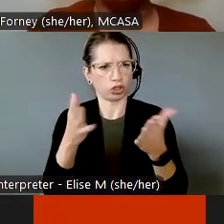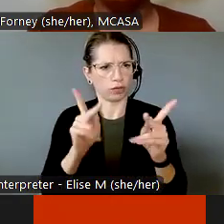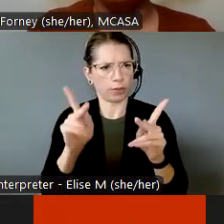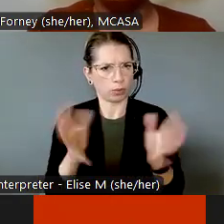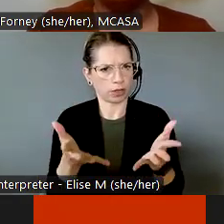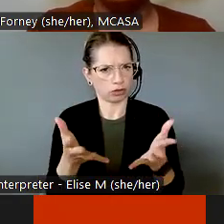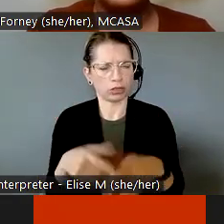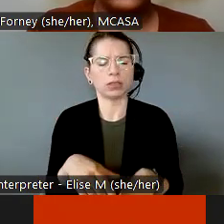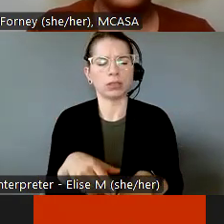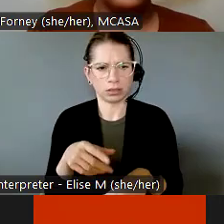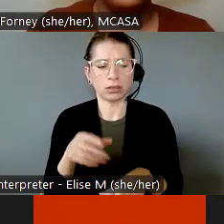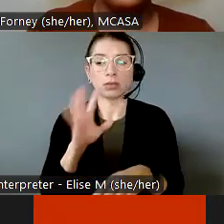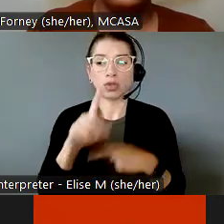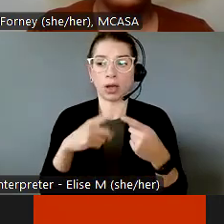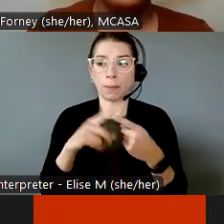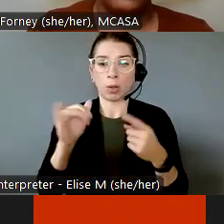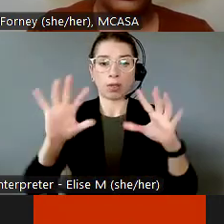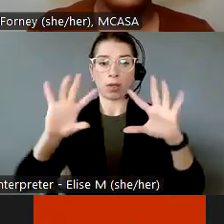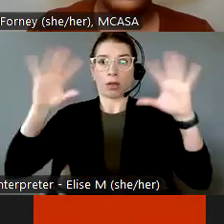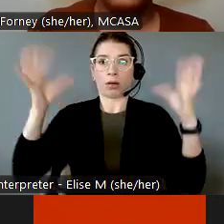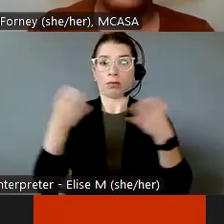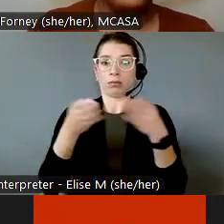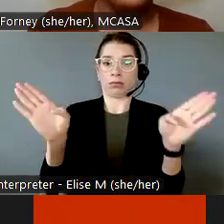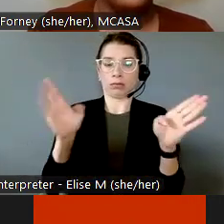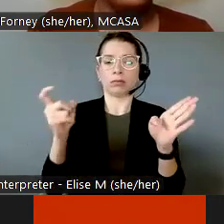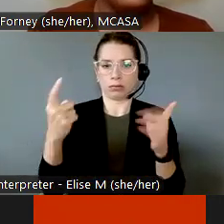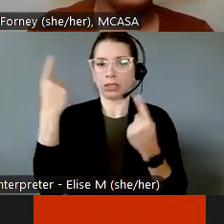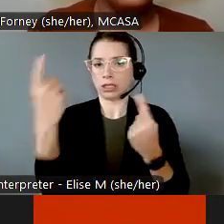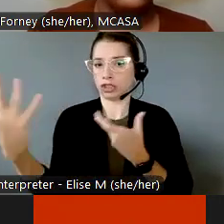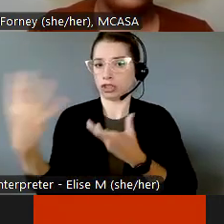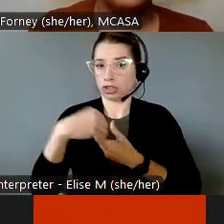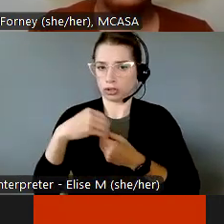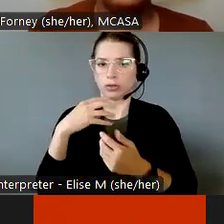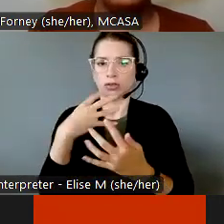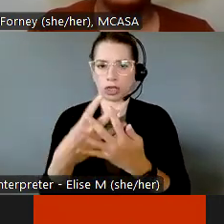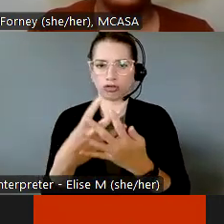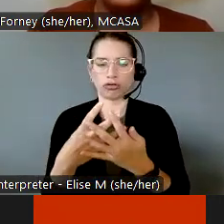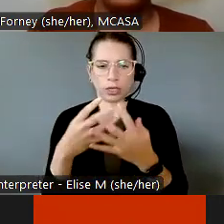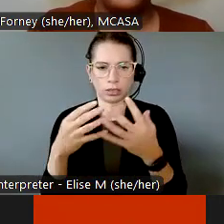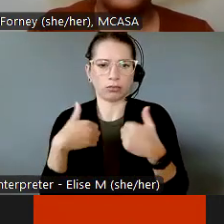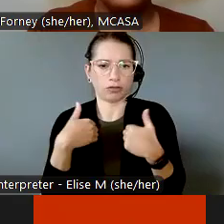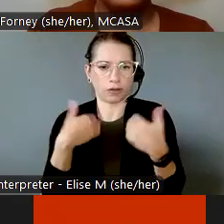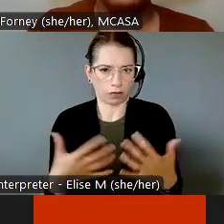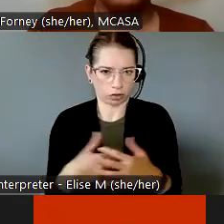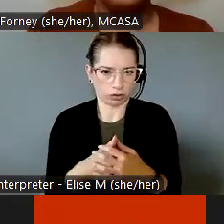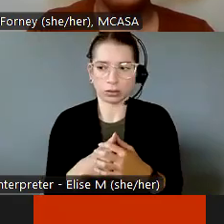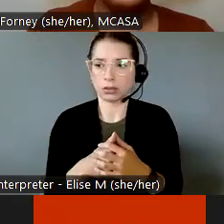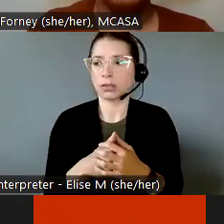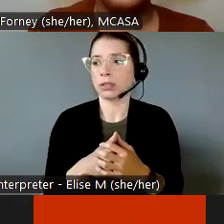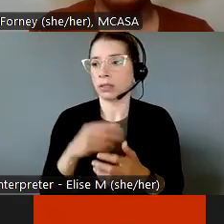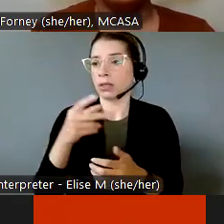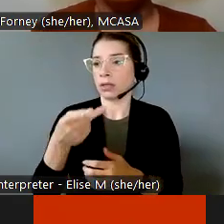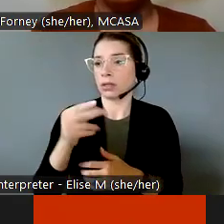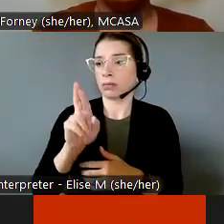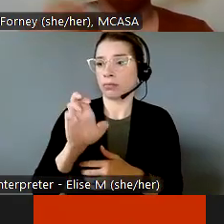we need to also consider incarcerated survivors, right? So the PREA or